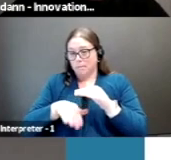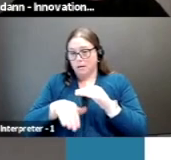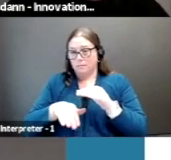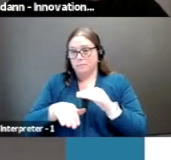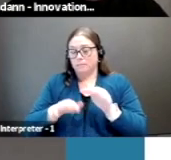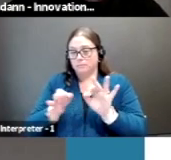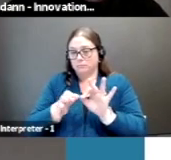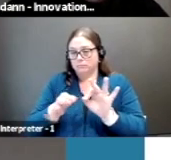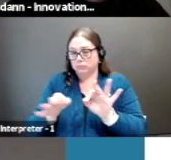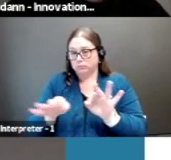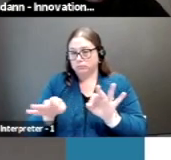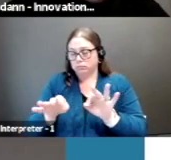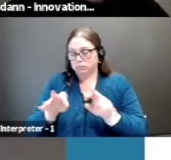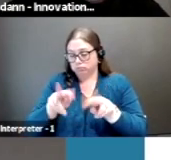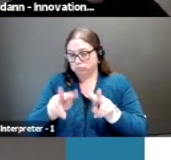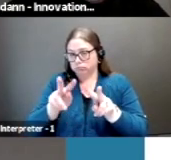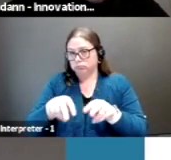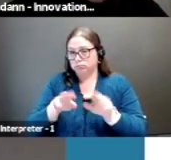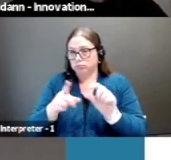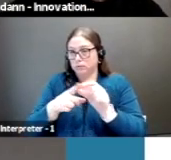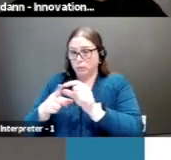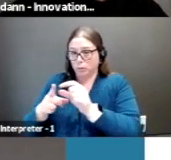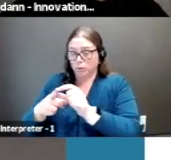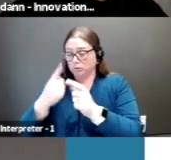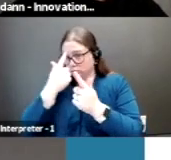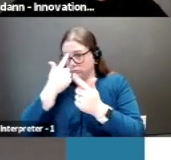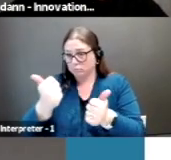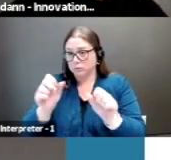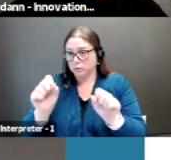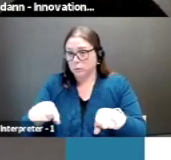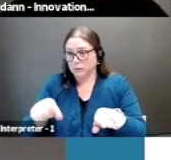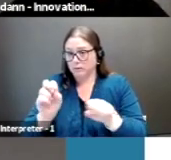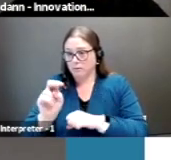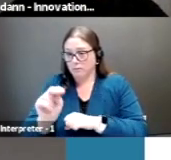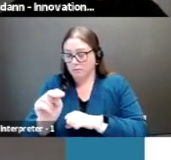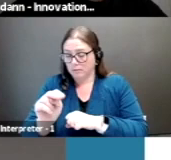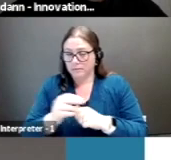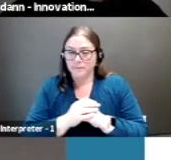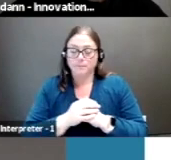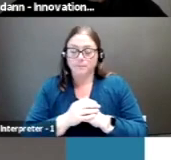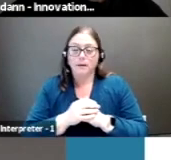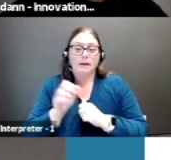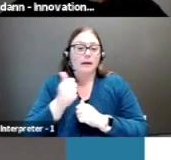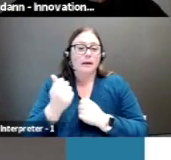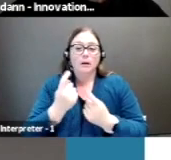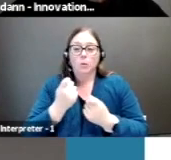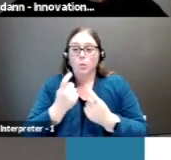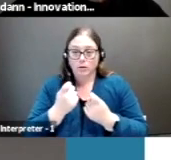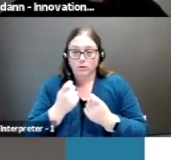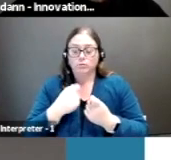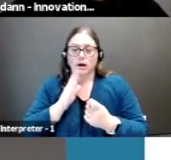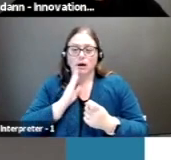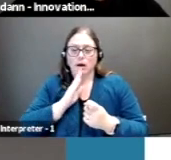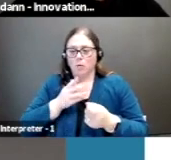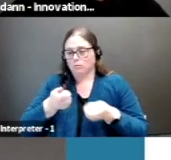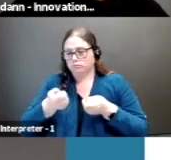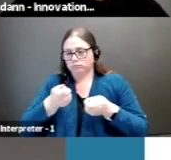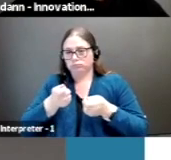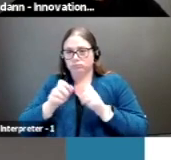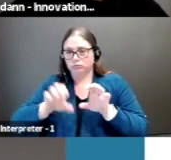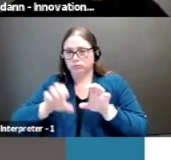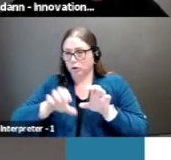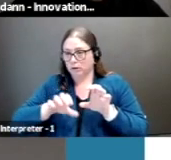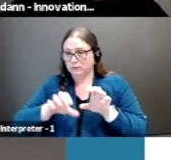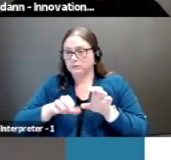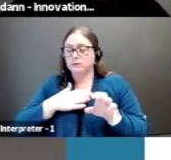if you would like to enable that option as well. I will field the questions through the chat box today. So if you have questions for Peter throughout, please pop them in